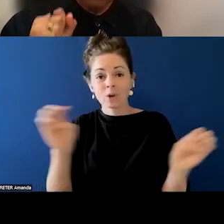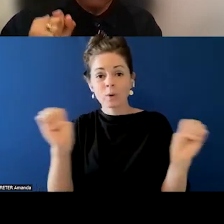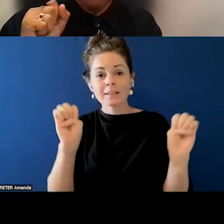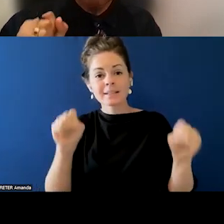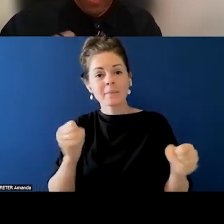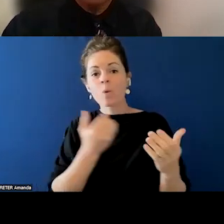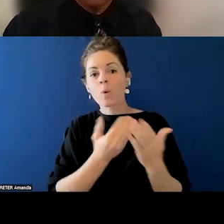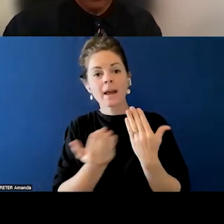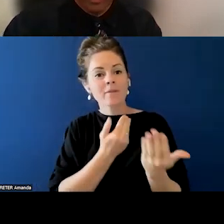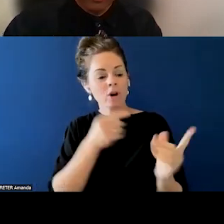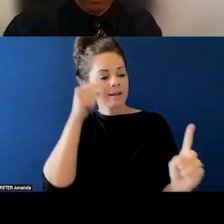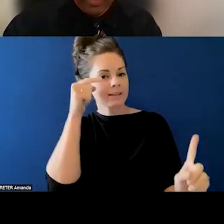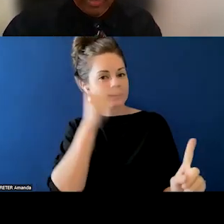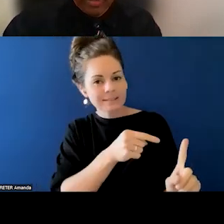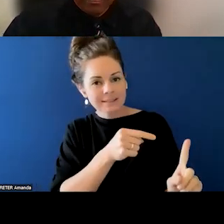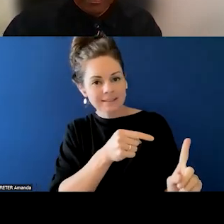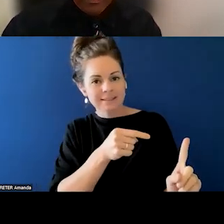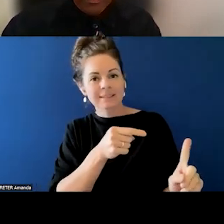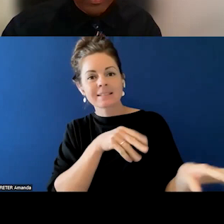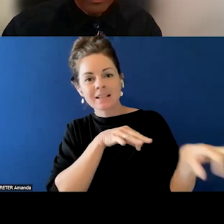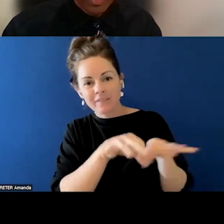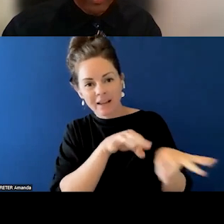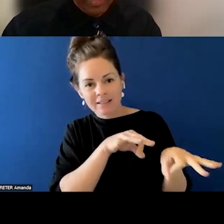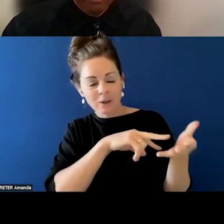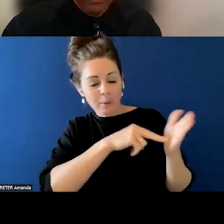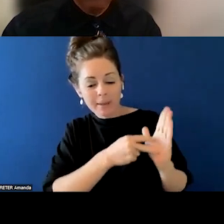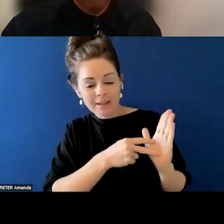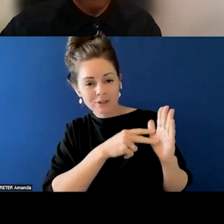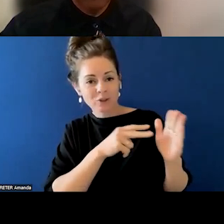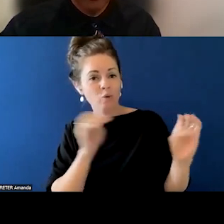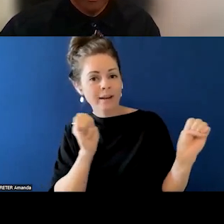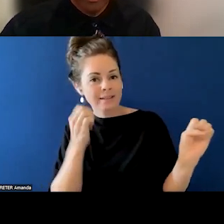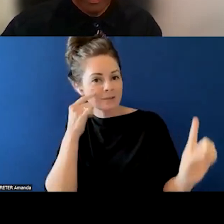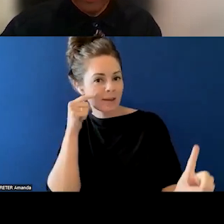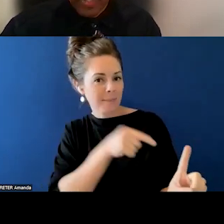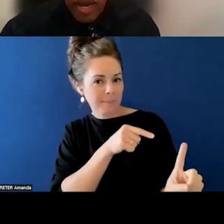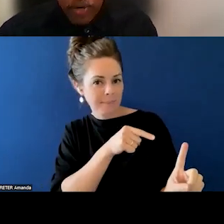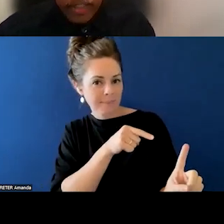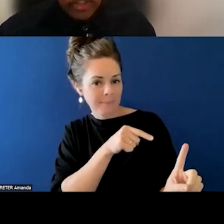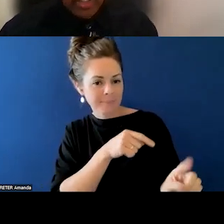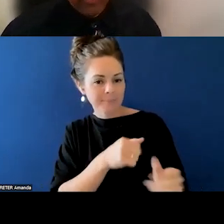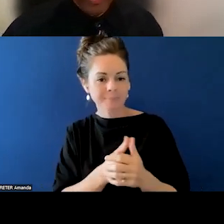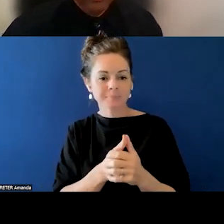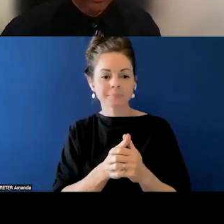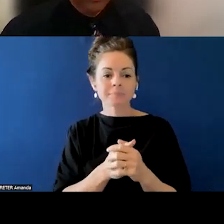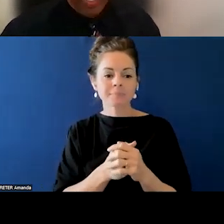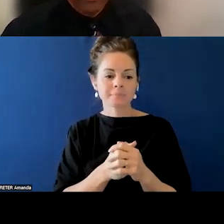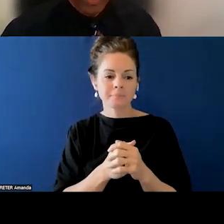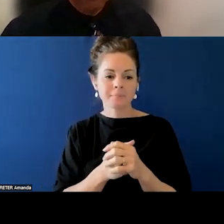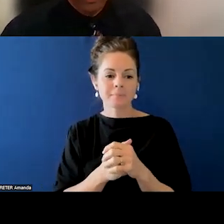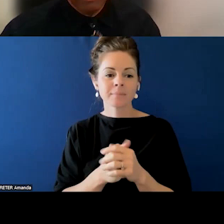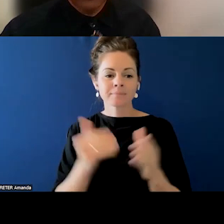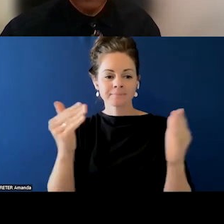whatever the person defines as a crisis. Next slide, please. We are now ready to go into